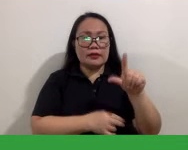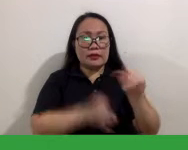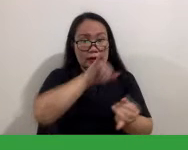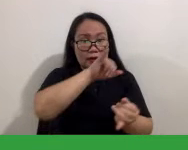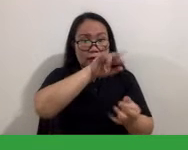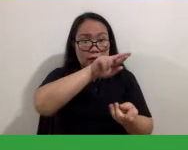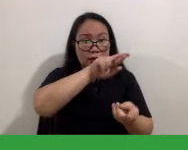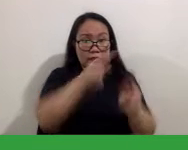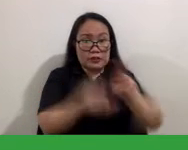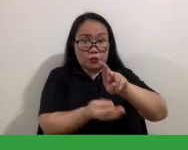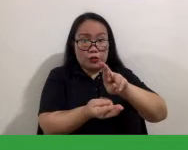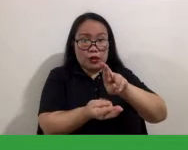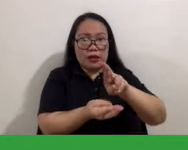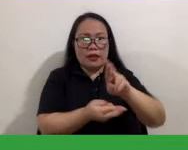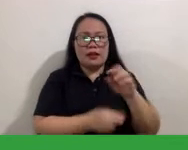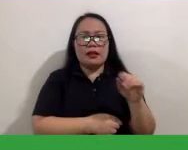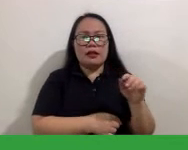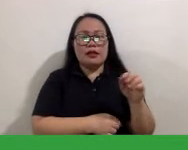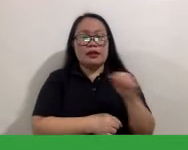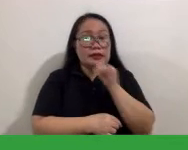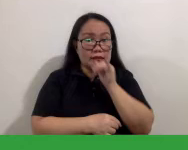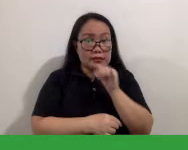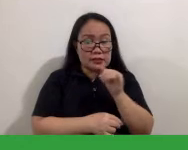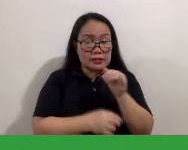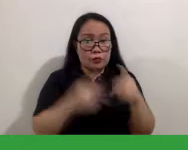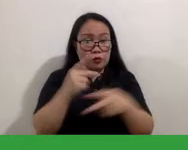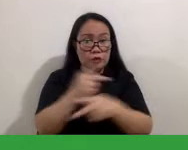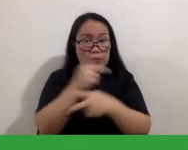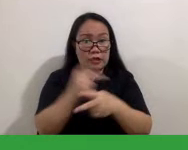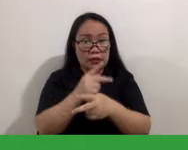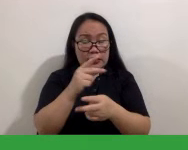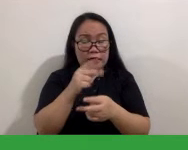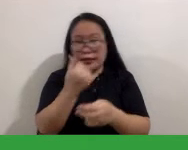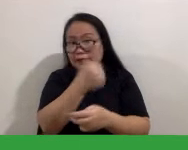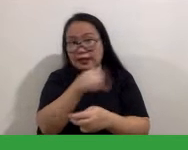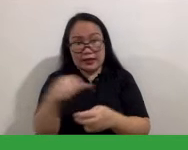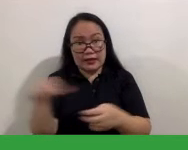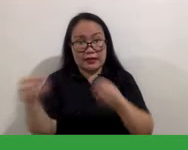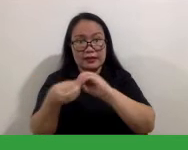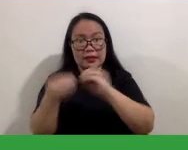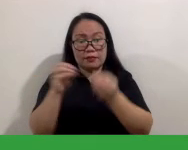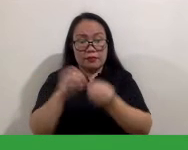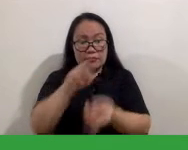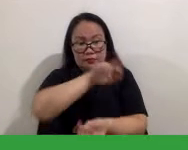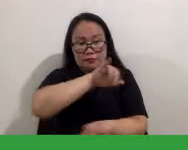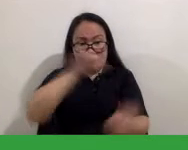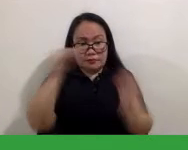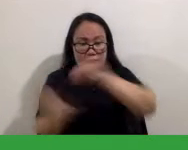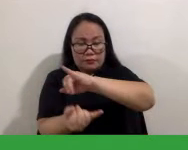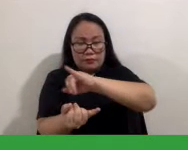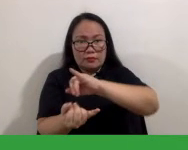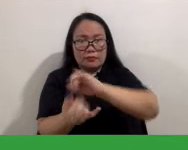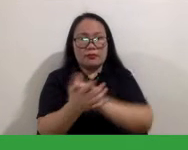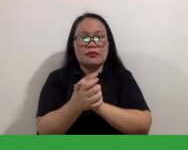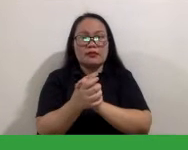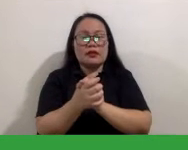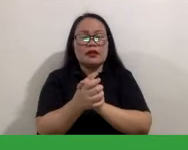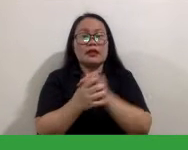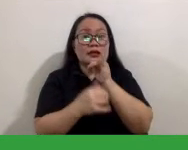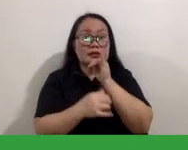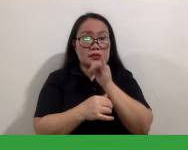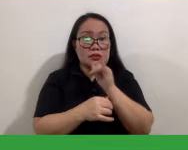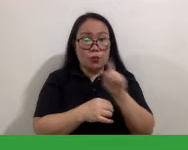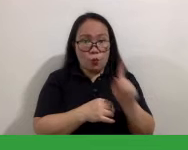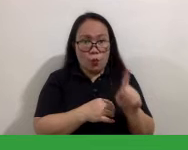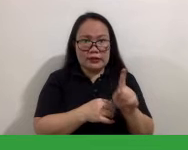word here is product. Okay? So, when we are multiplying any number and its multiplicative inverse